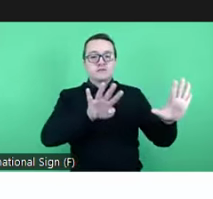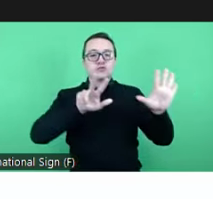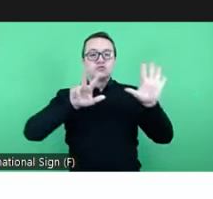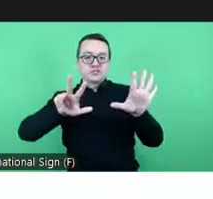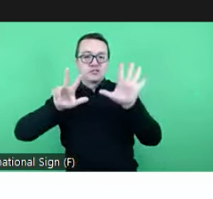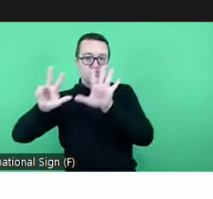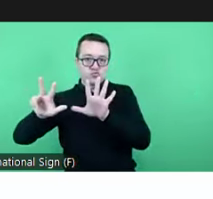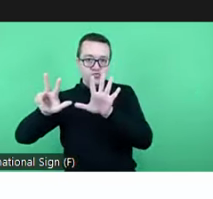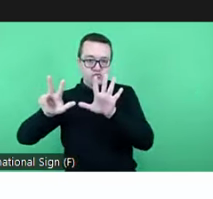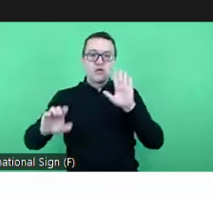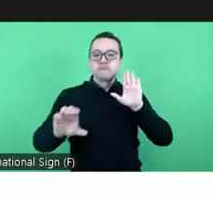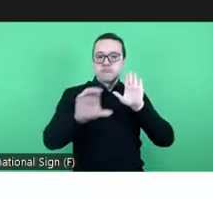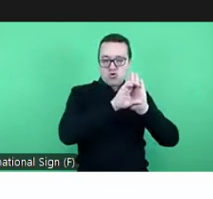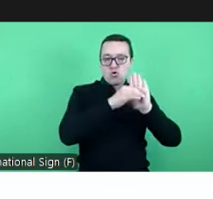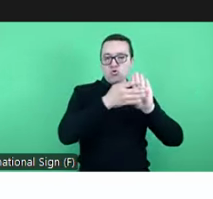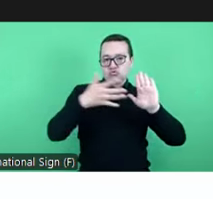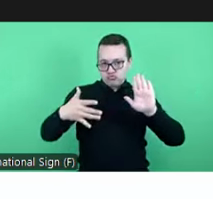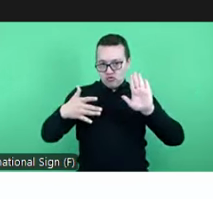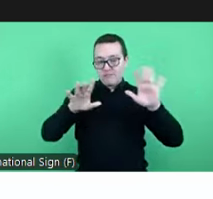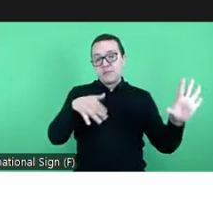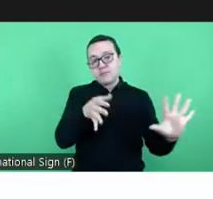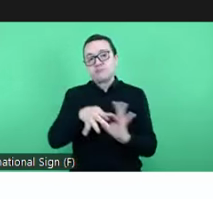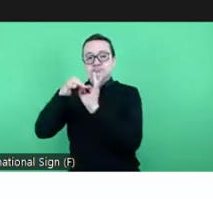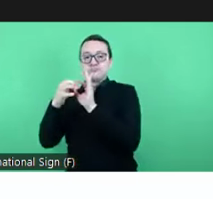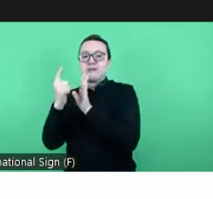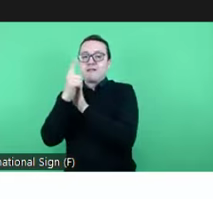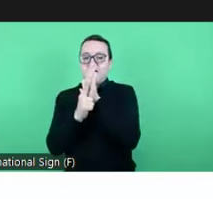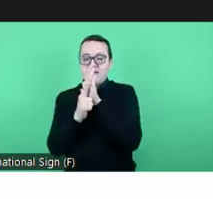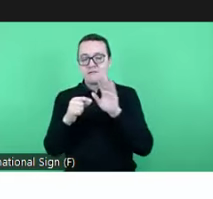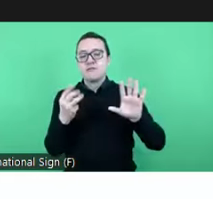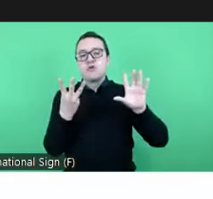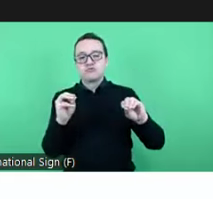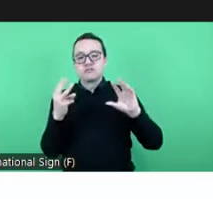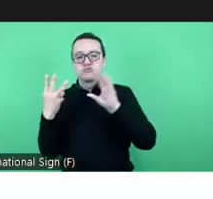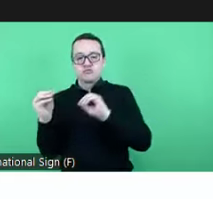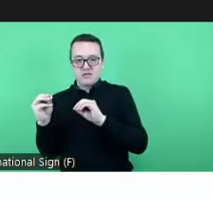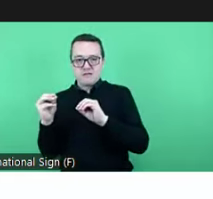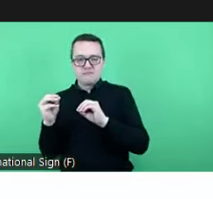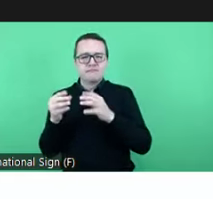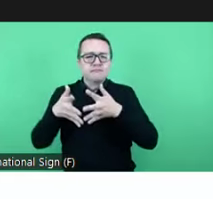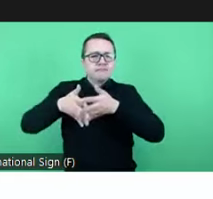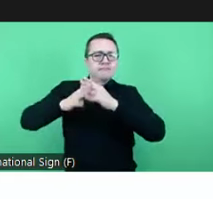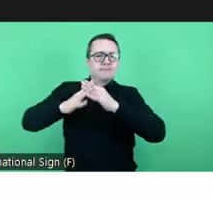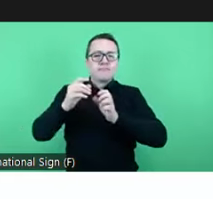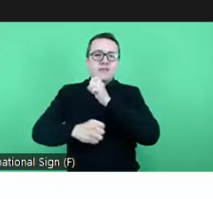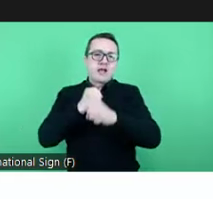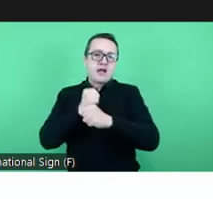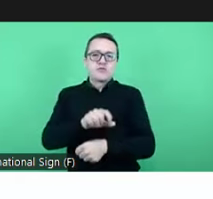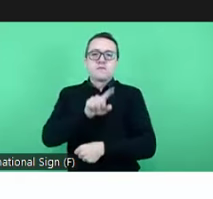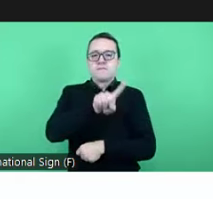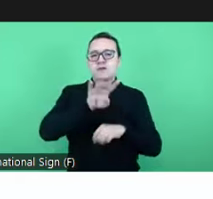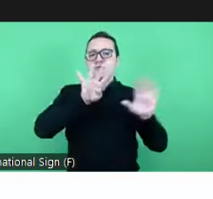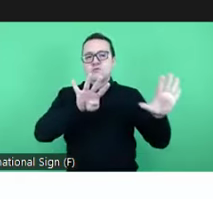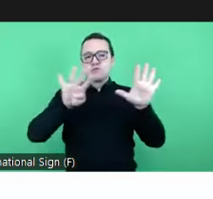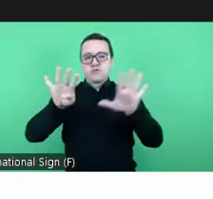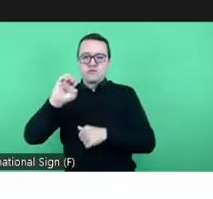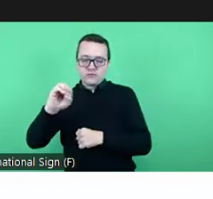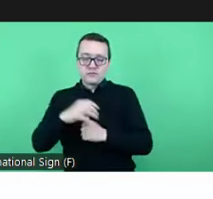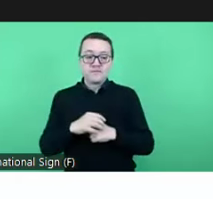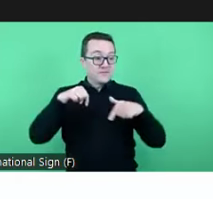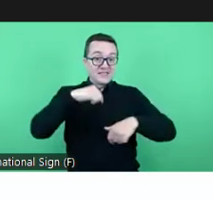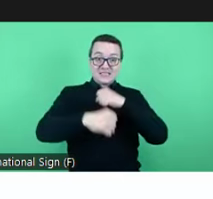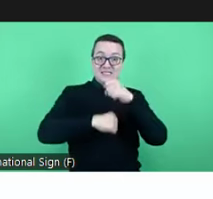federal 8080, estabelecida em constitution and was 1990. regulated by Então, a gente está Organic Ordinance comemorando aí esse ano 8080 in 35 anos de 1990. atuação do That Sistema means this Único